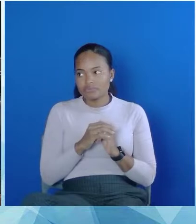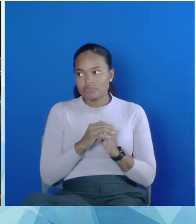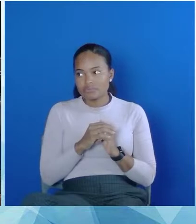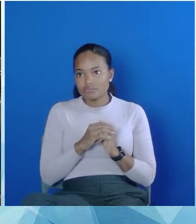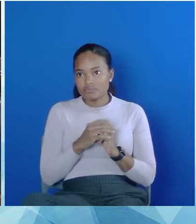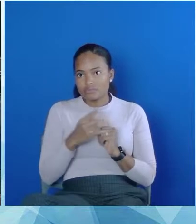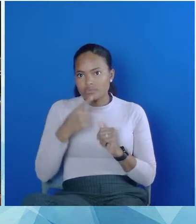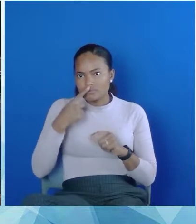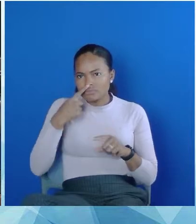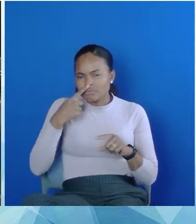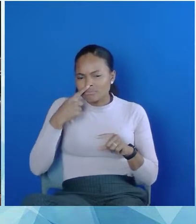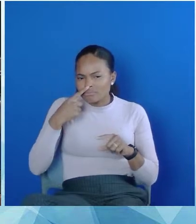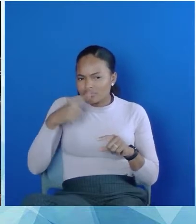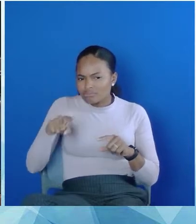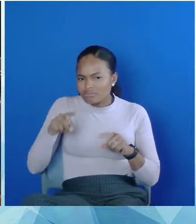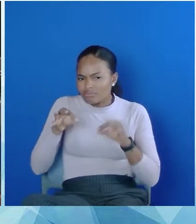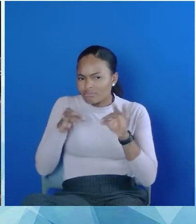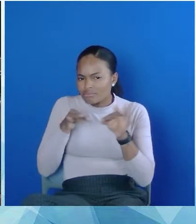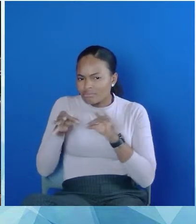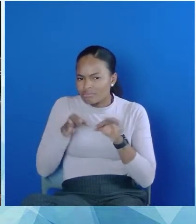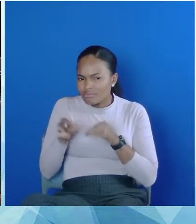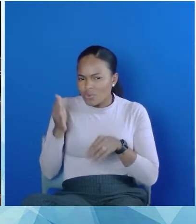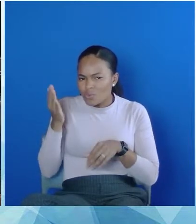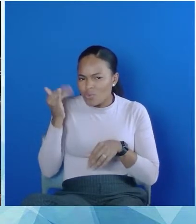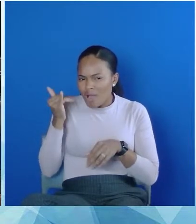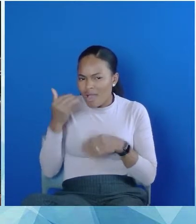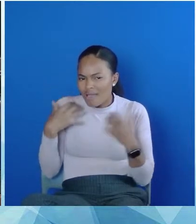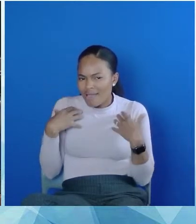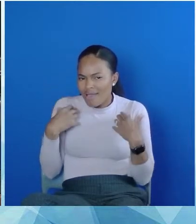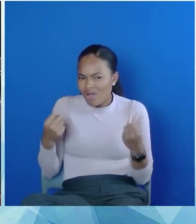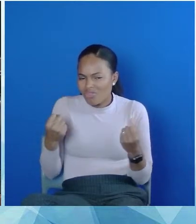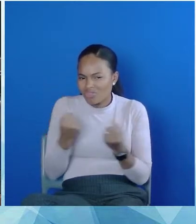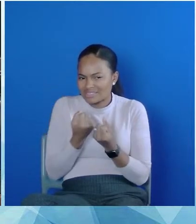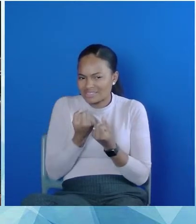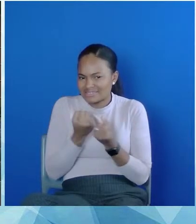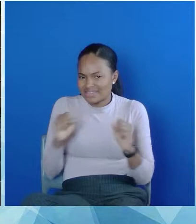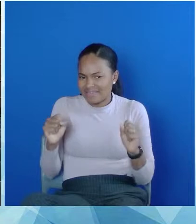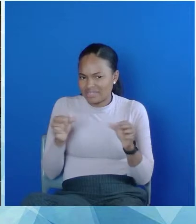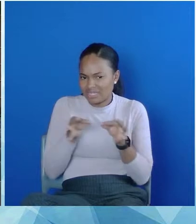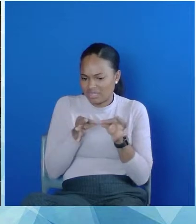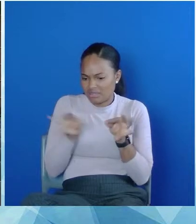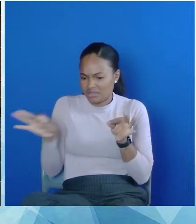us a reason why the health and safety piece was taken out of that?